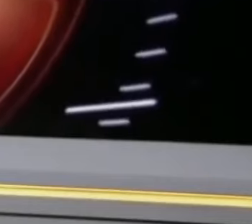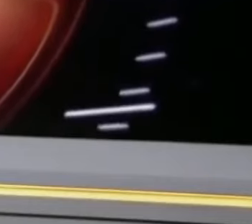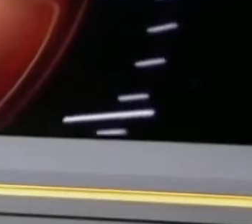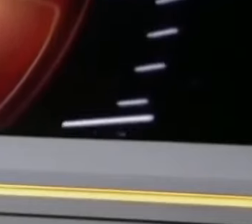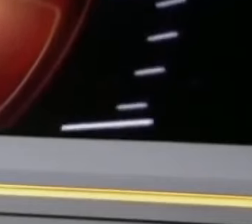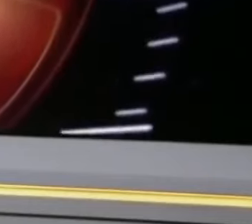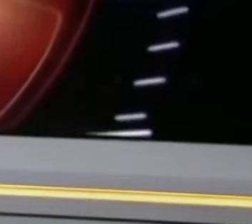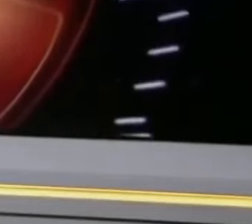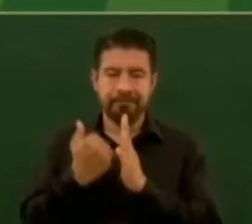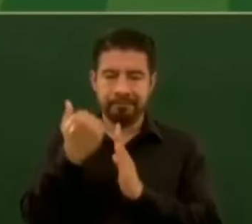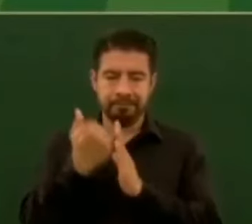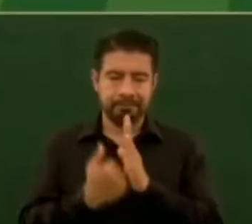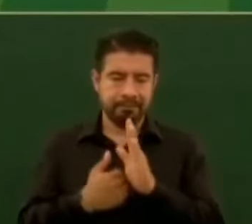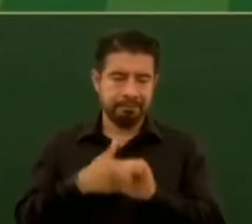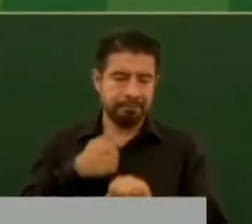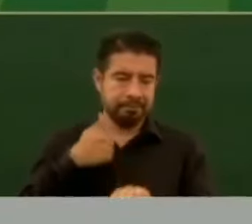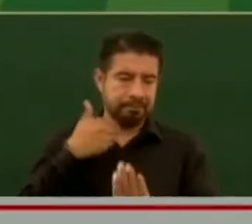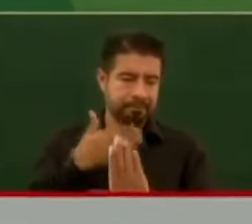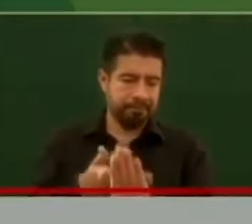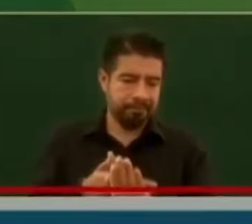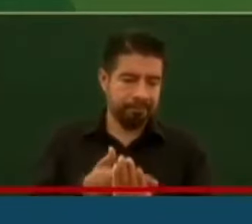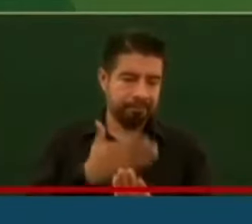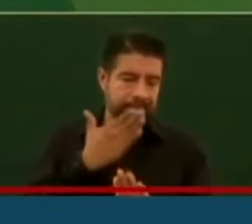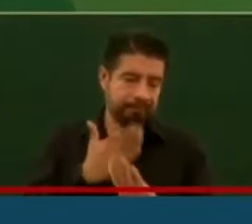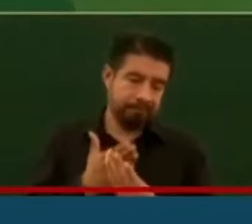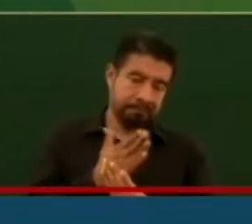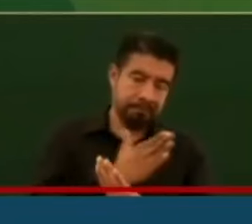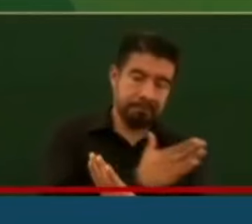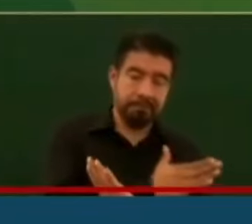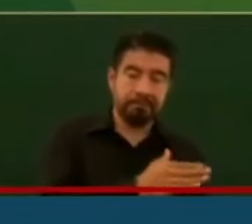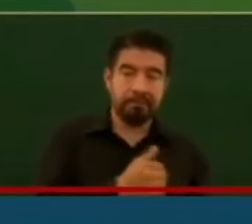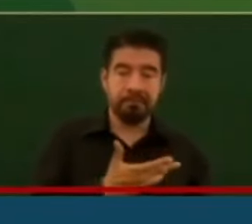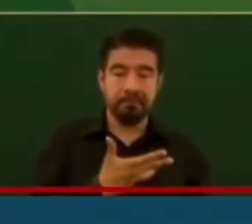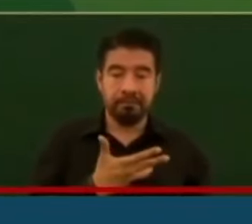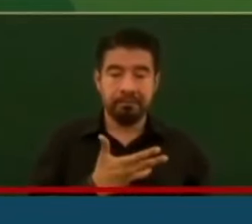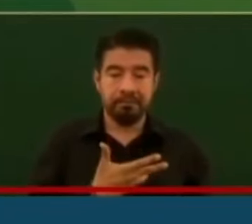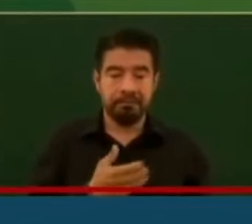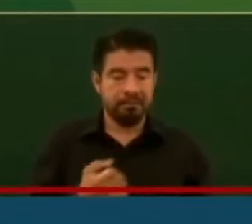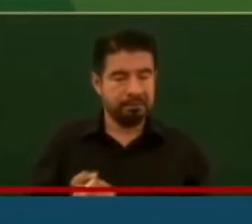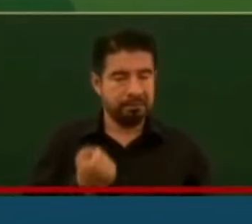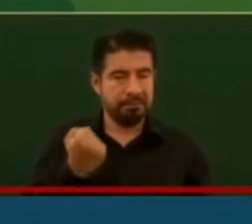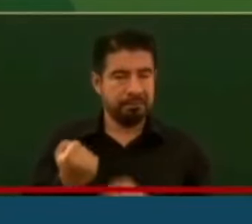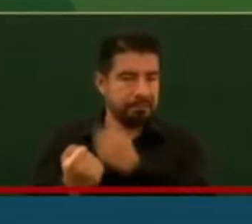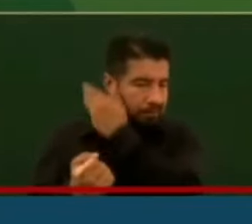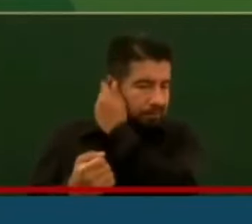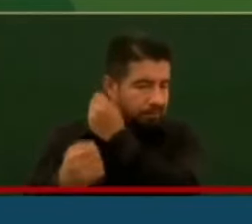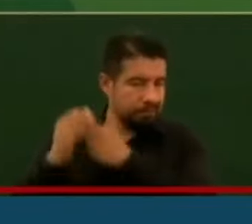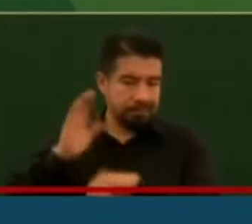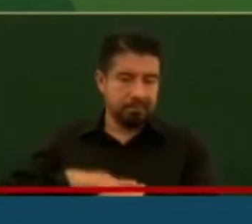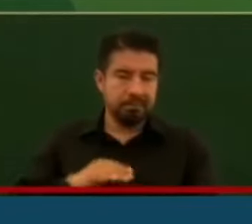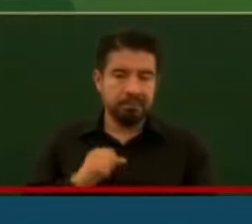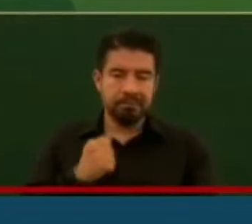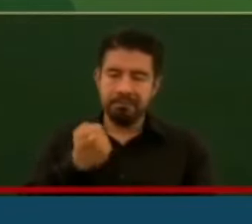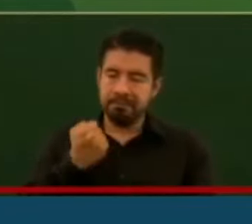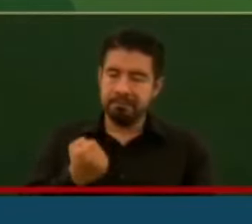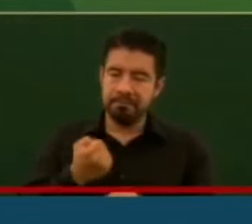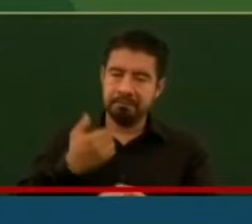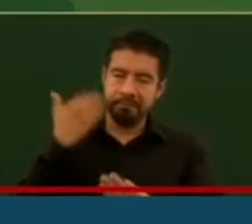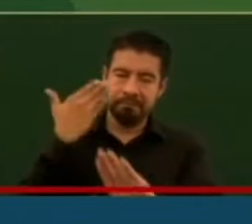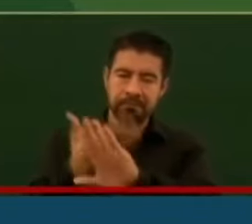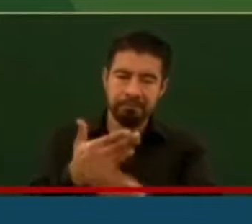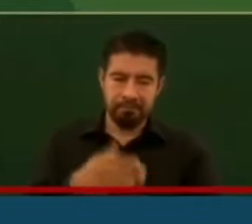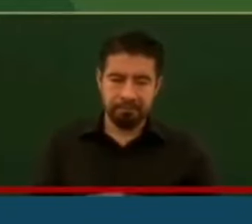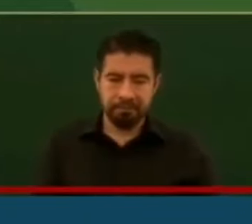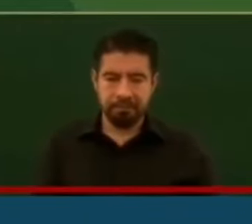Chiapas, Lucero López Maza. The candidate for the Popular Party of Chiapas, Lucero López Maza, was killed on Thursday night after